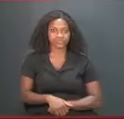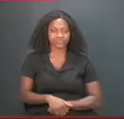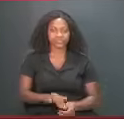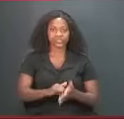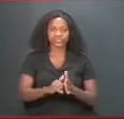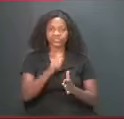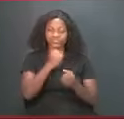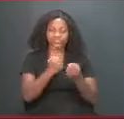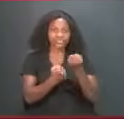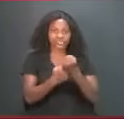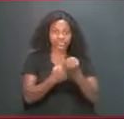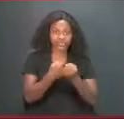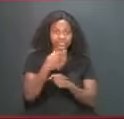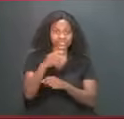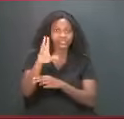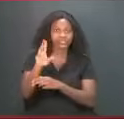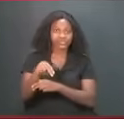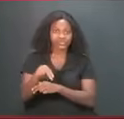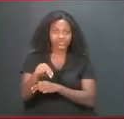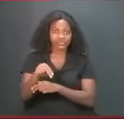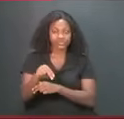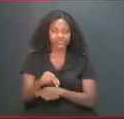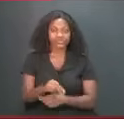Those against say no.